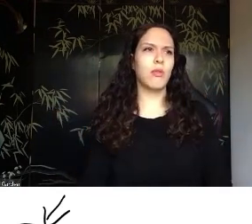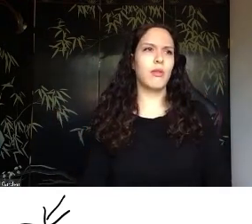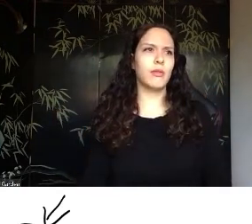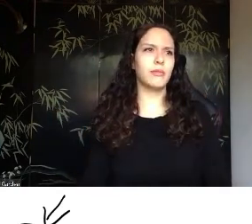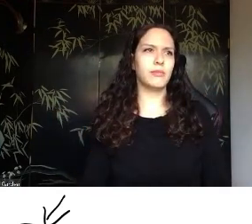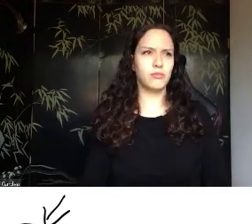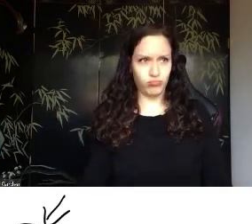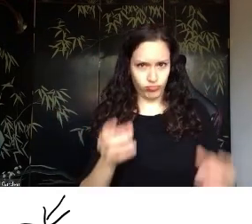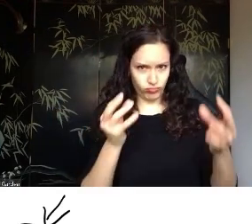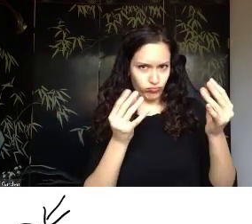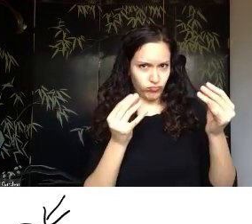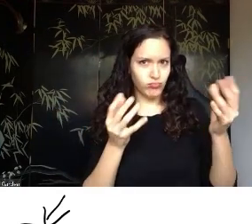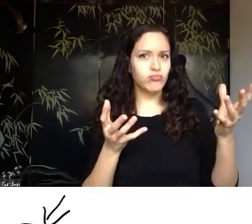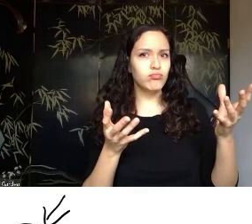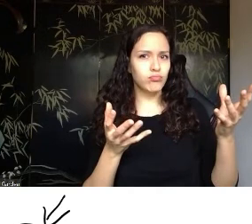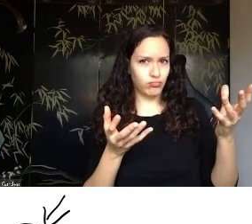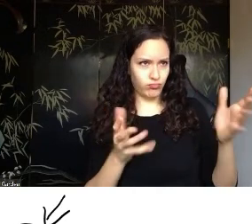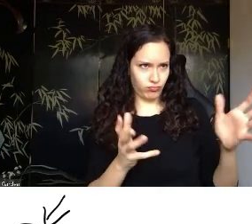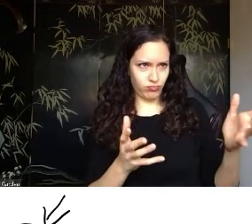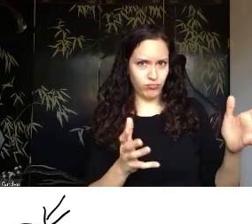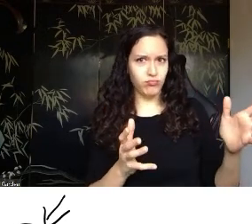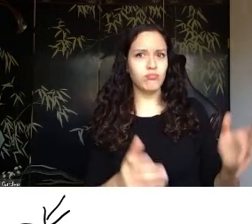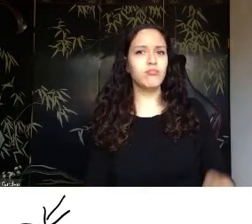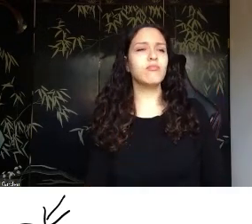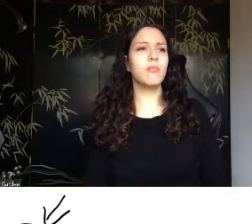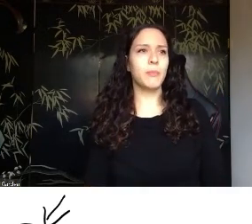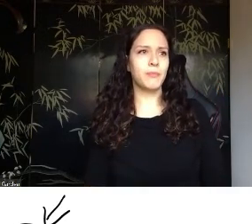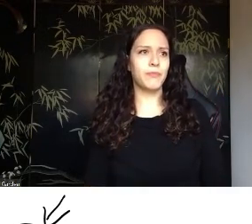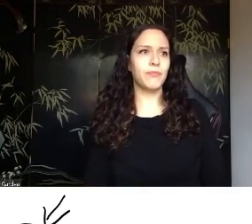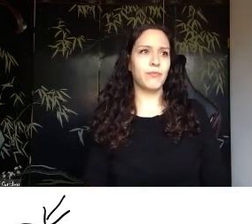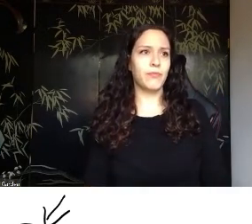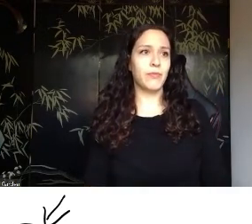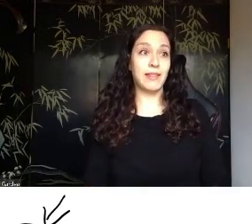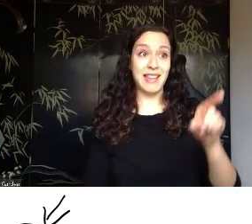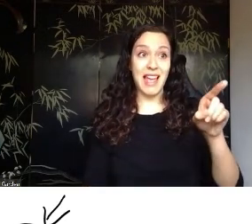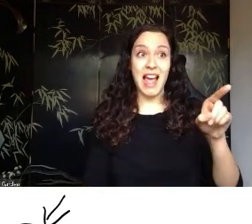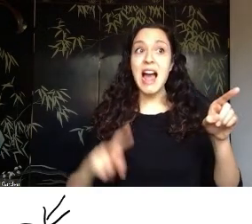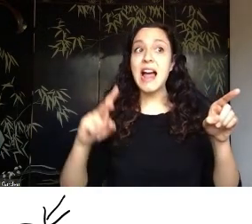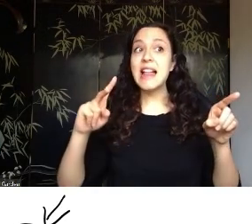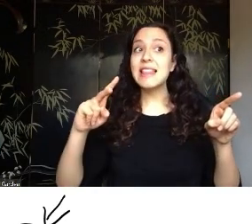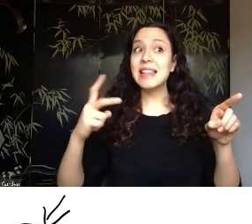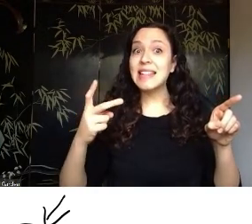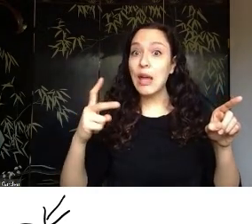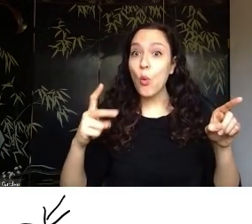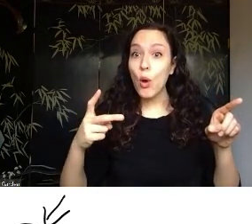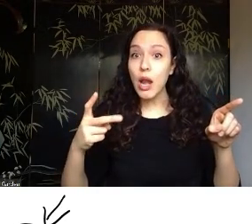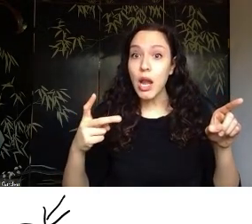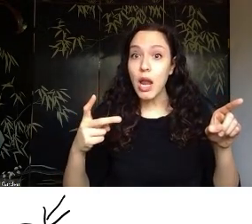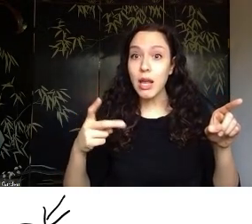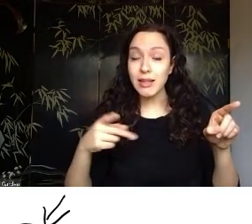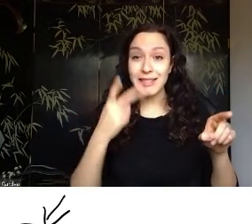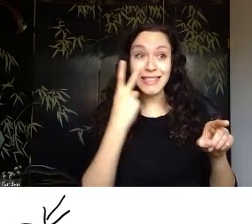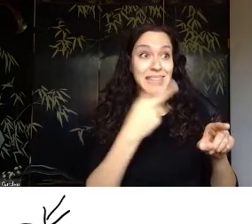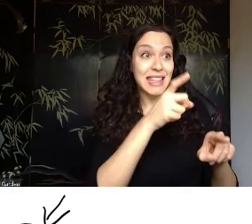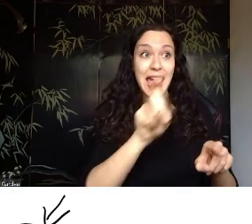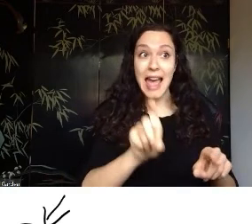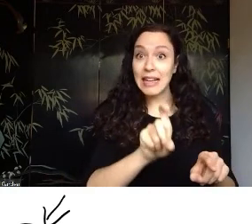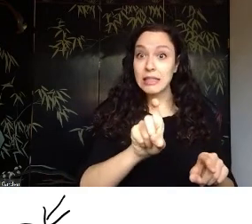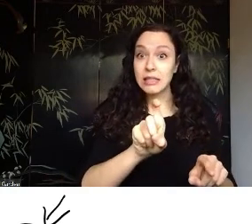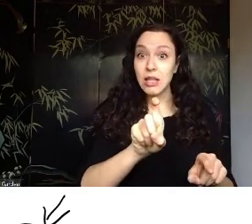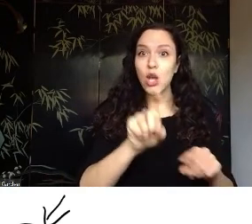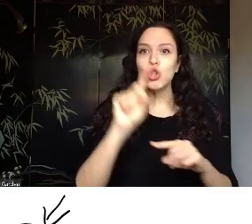All right, wrap up your thinking. All right, hopefully you said this one because this is the only one that's to the first